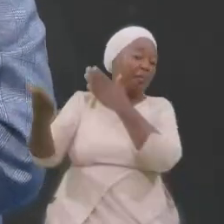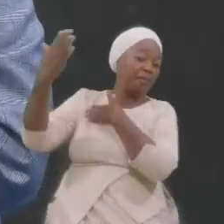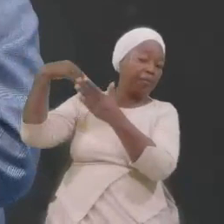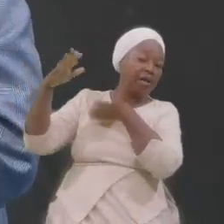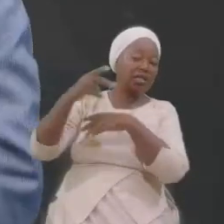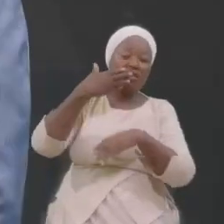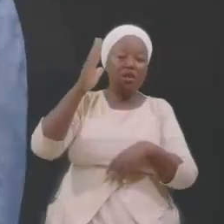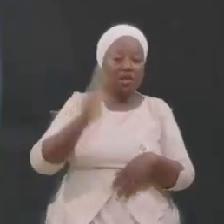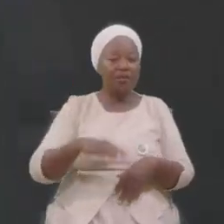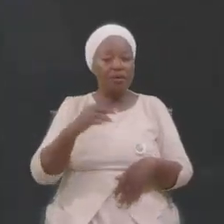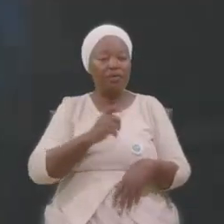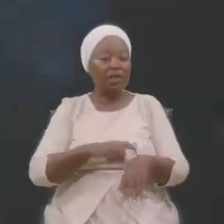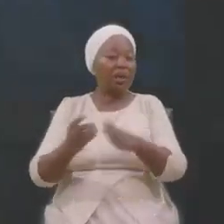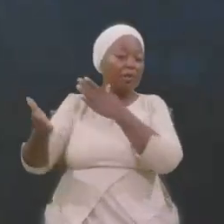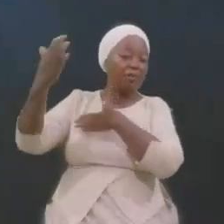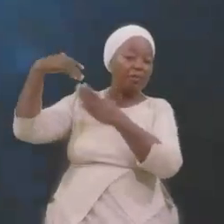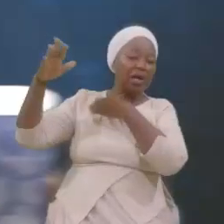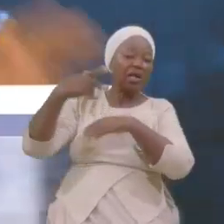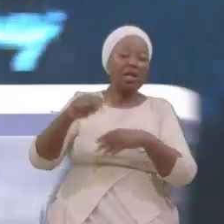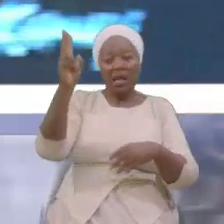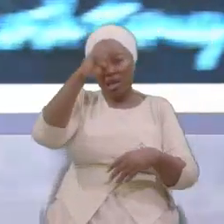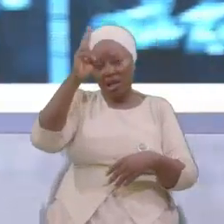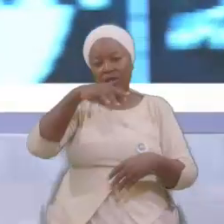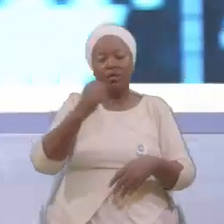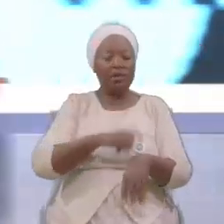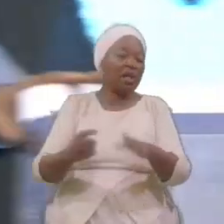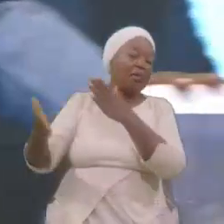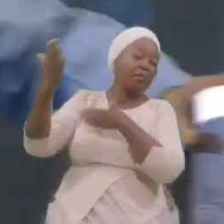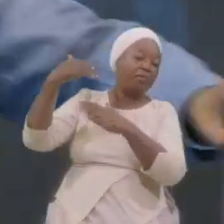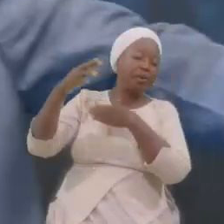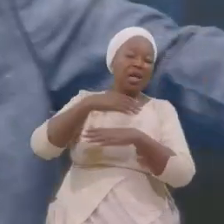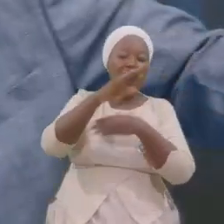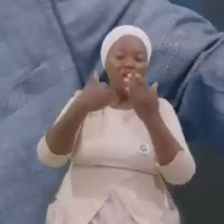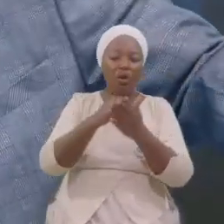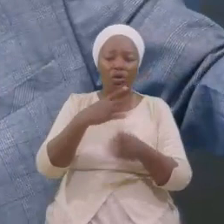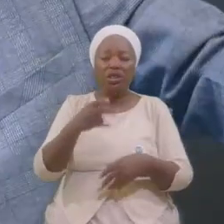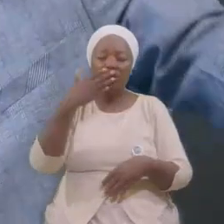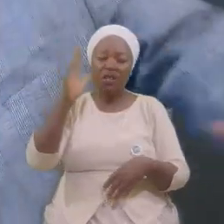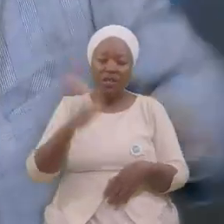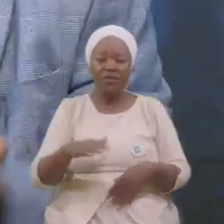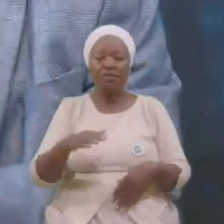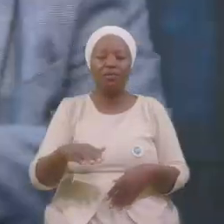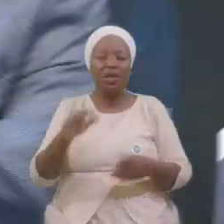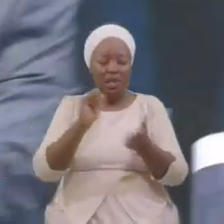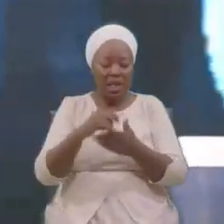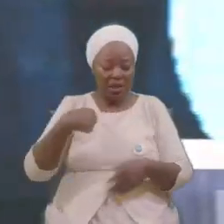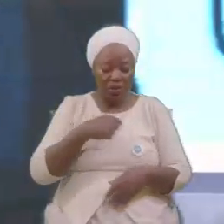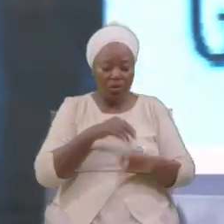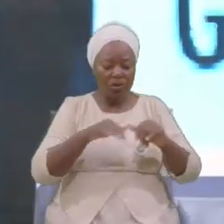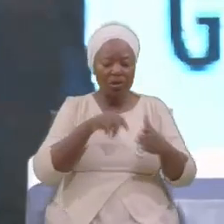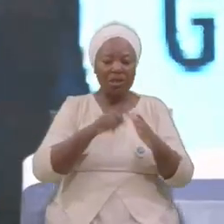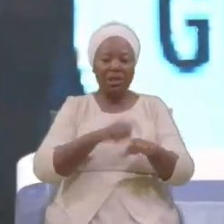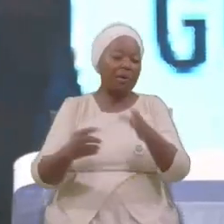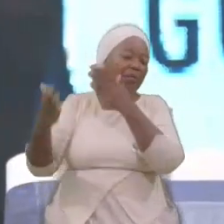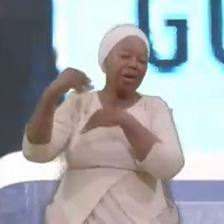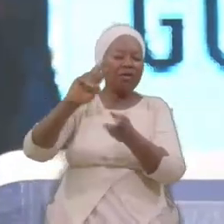evil of the past, the carelessness of the past, and the evil we're doing in the past, repent.